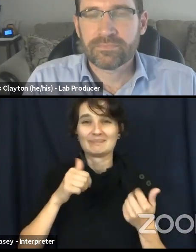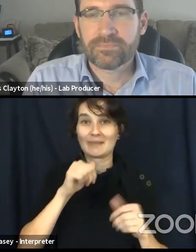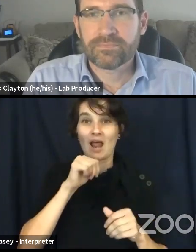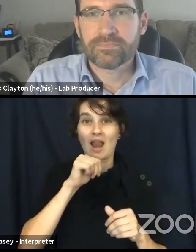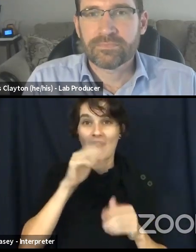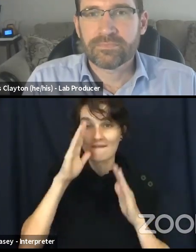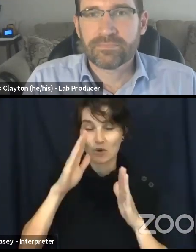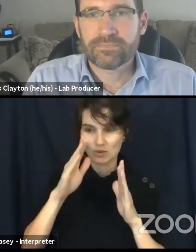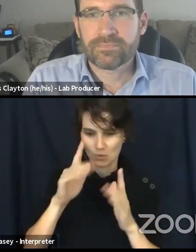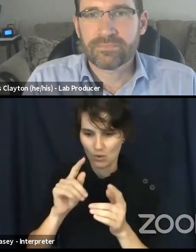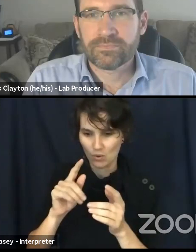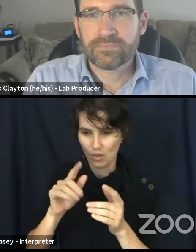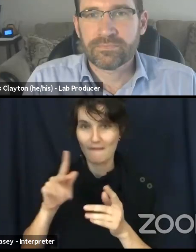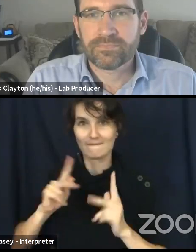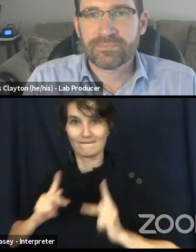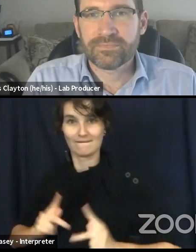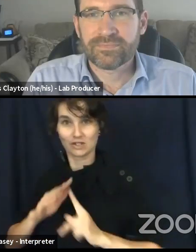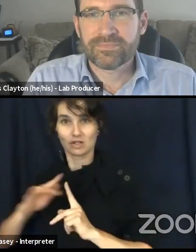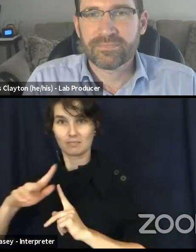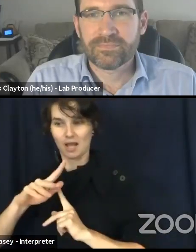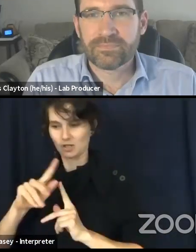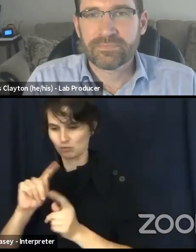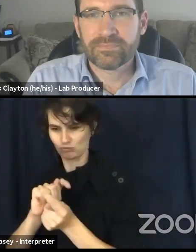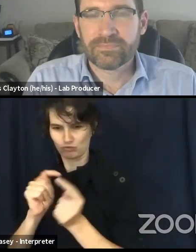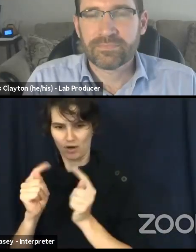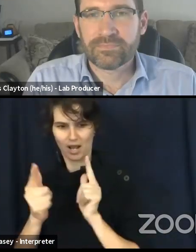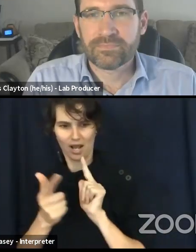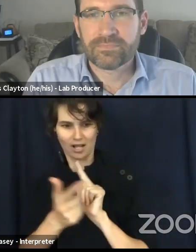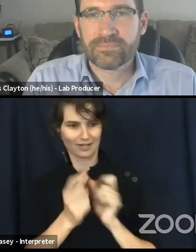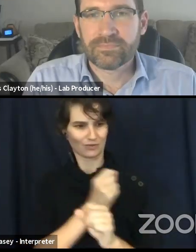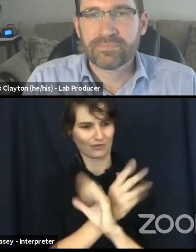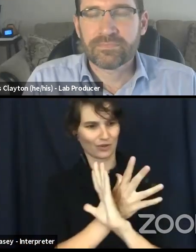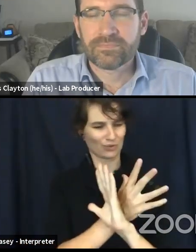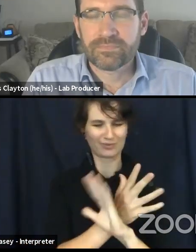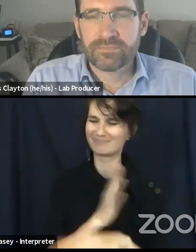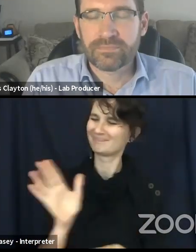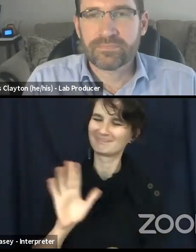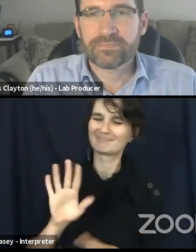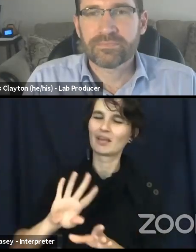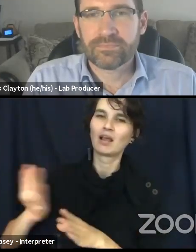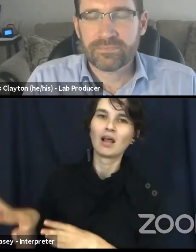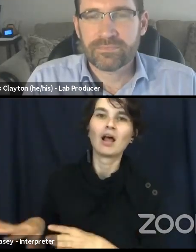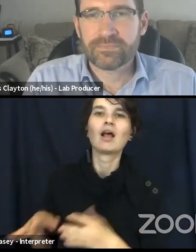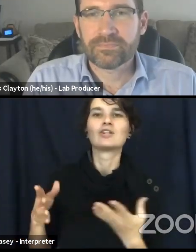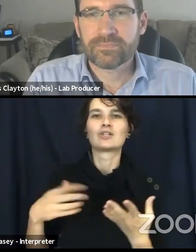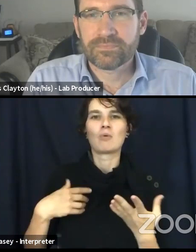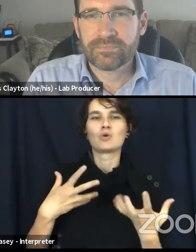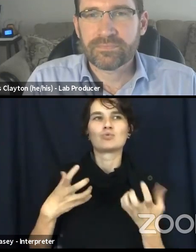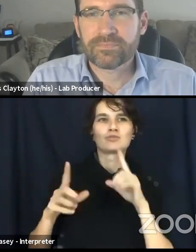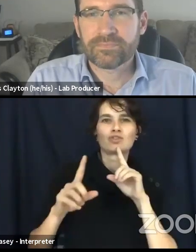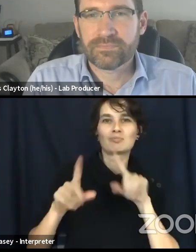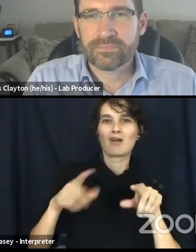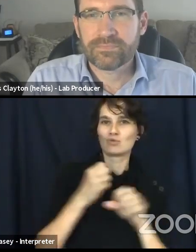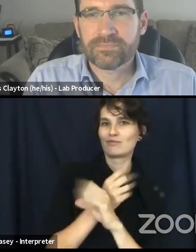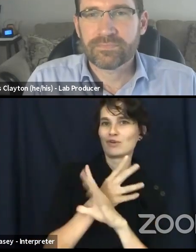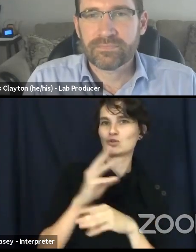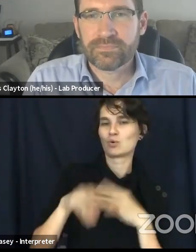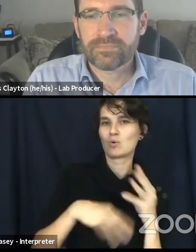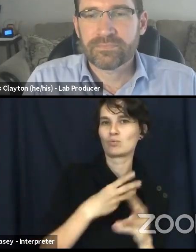really try to not know and try to respond to the parameters of the virtual world has been helpful. Because I also work as a